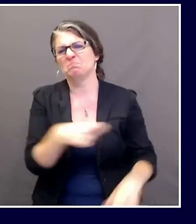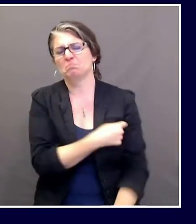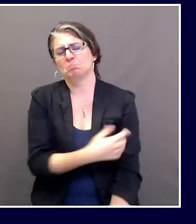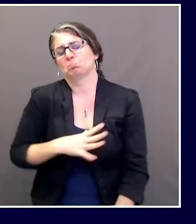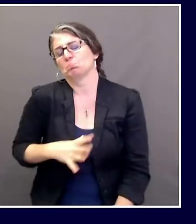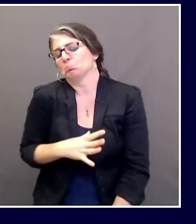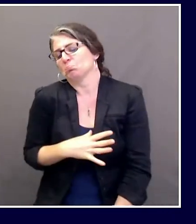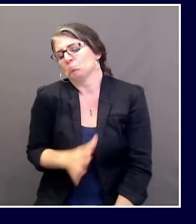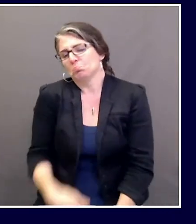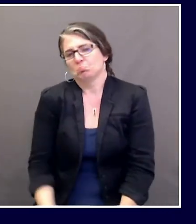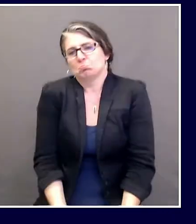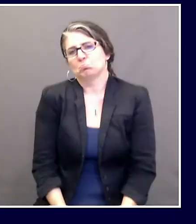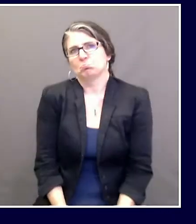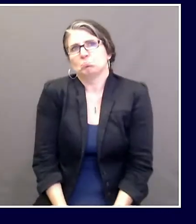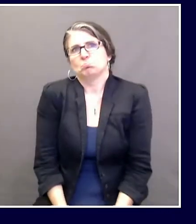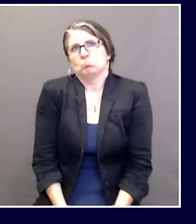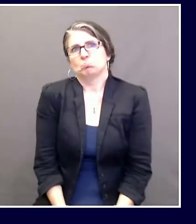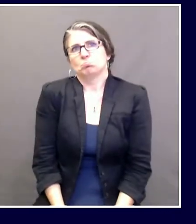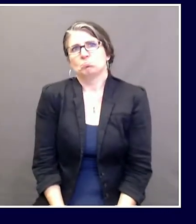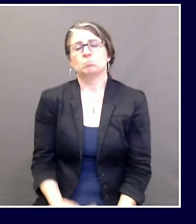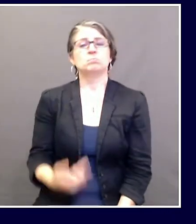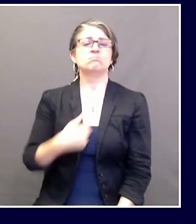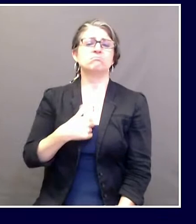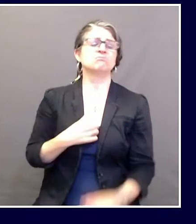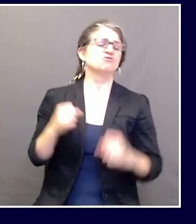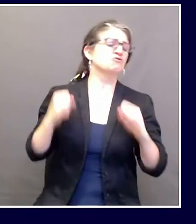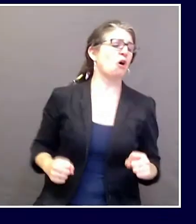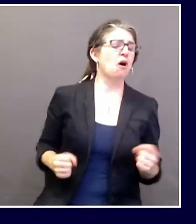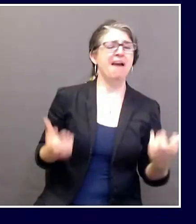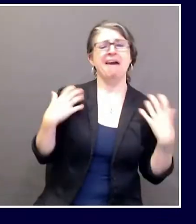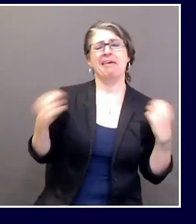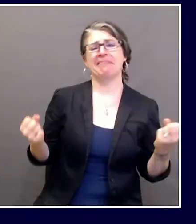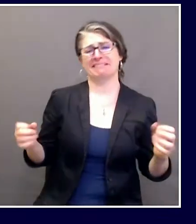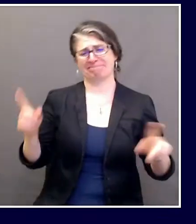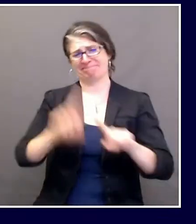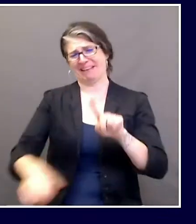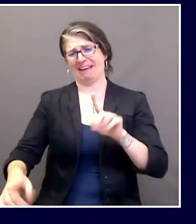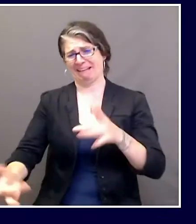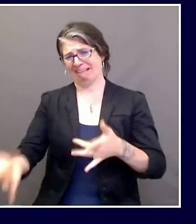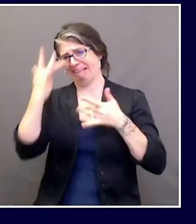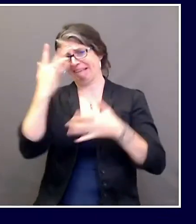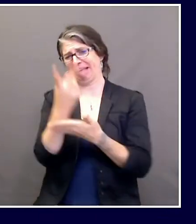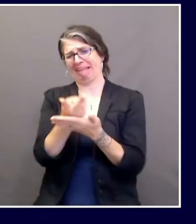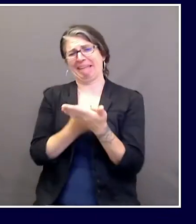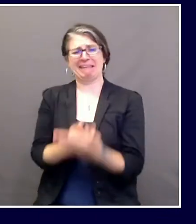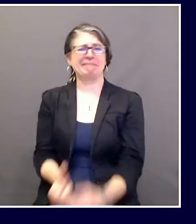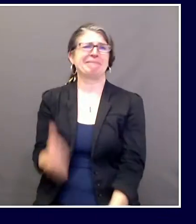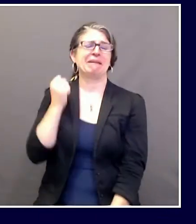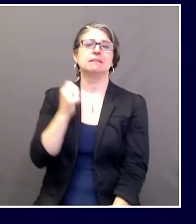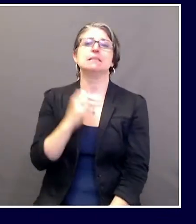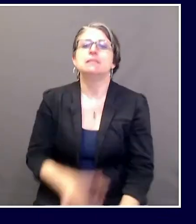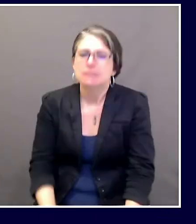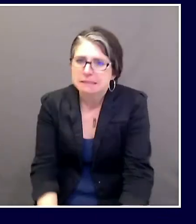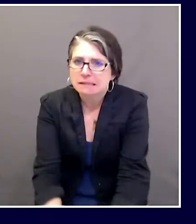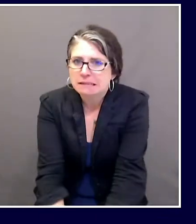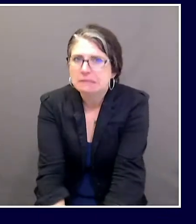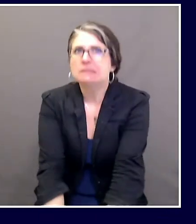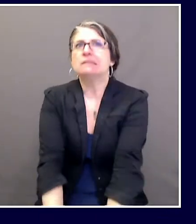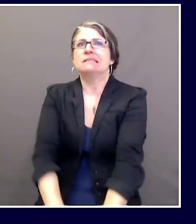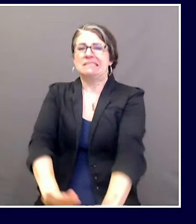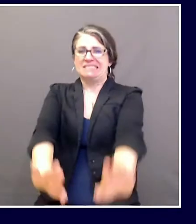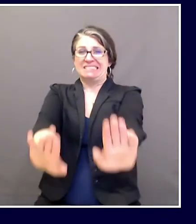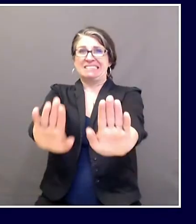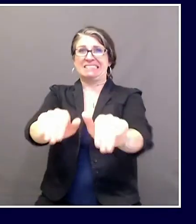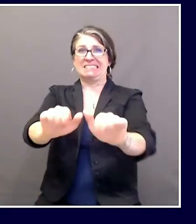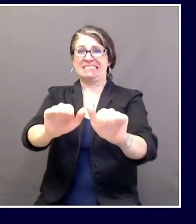remind ourselves that, for example, there are those right now in Maine who can't yet be vaccinated. For example, children